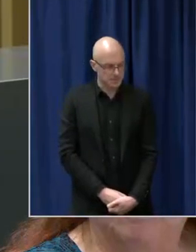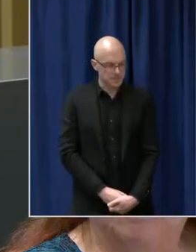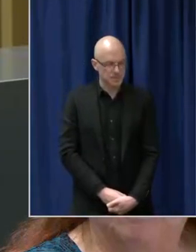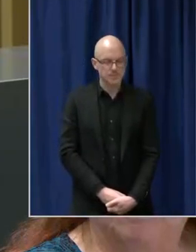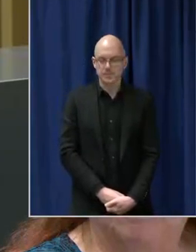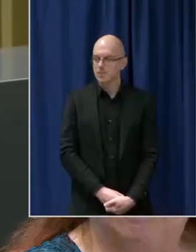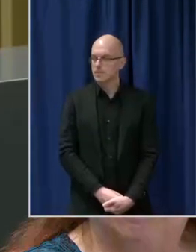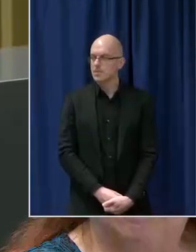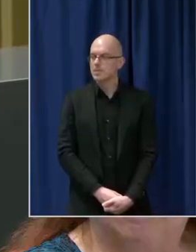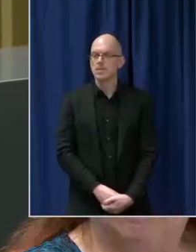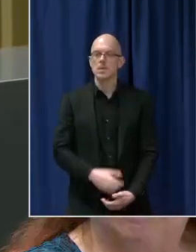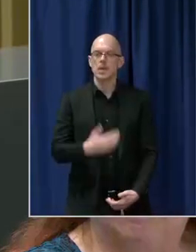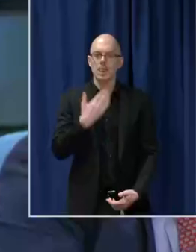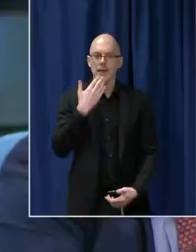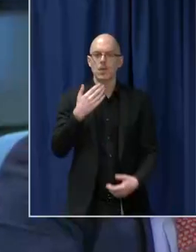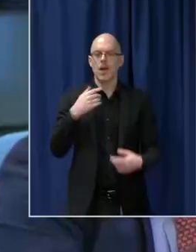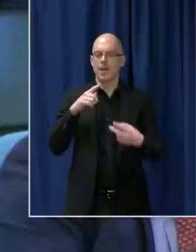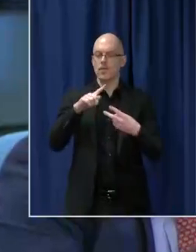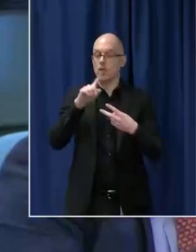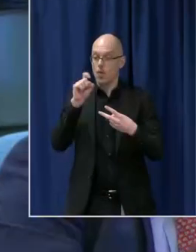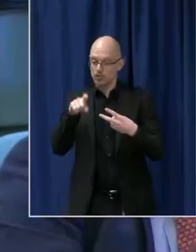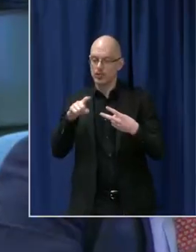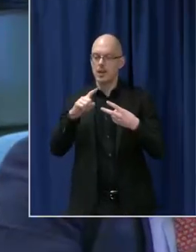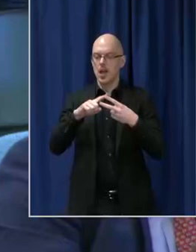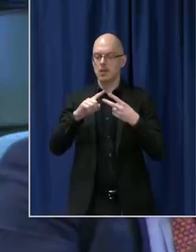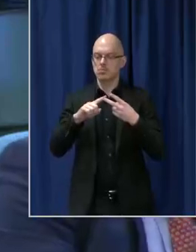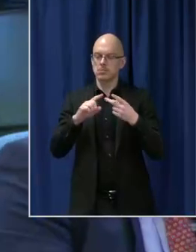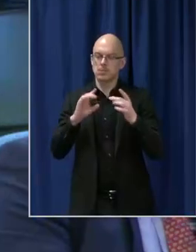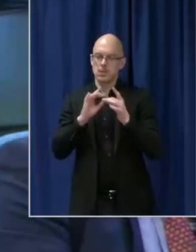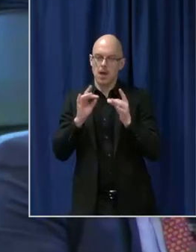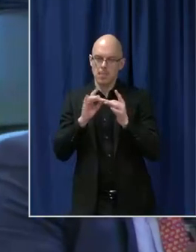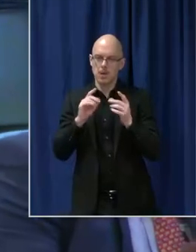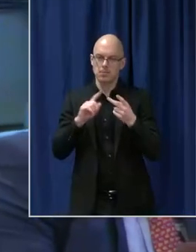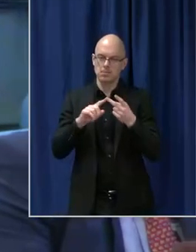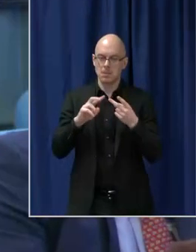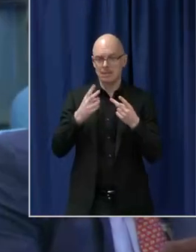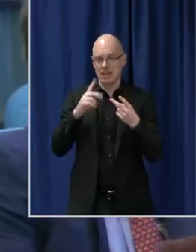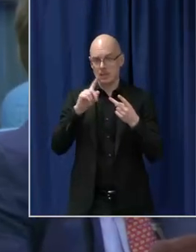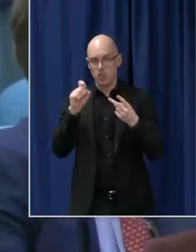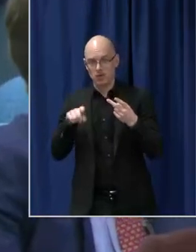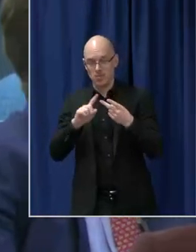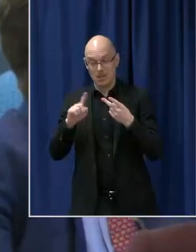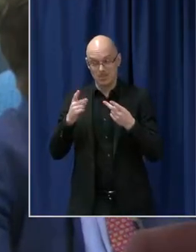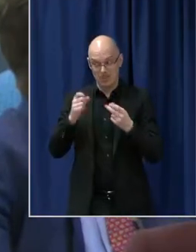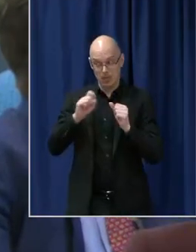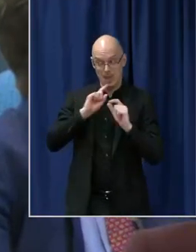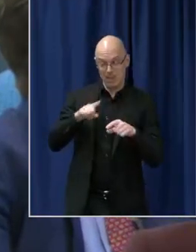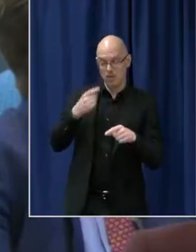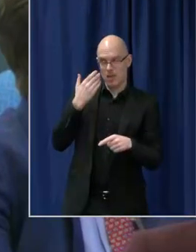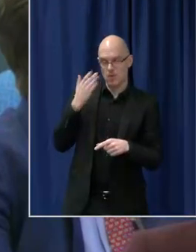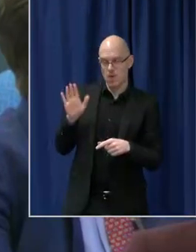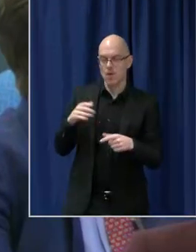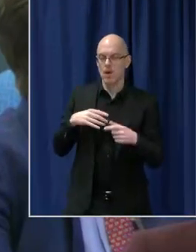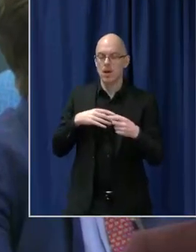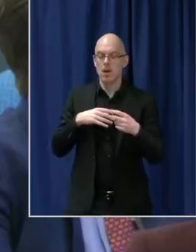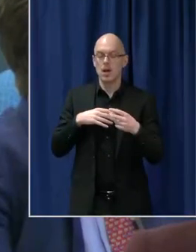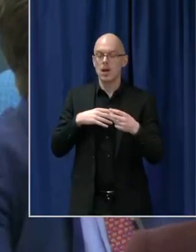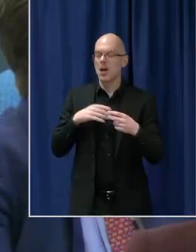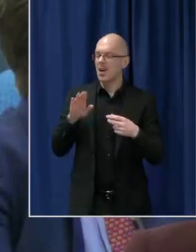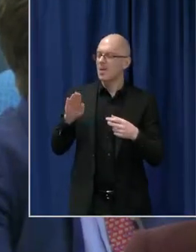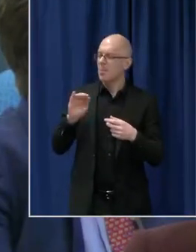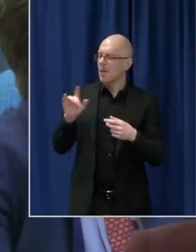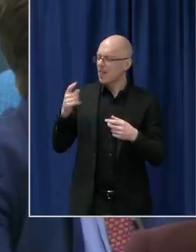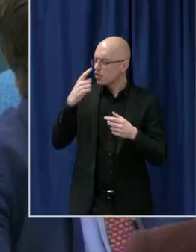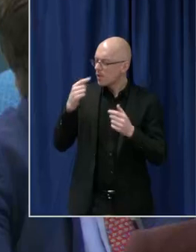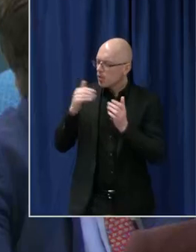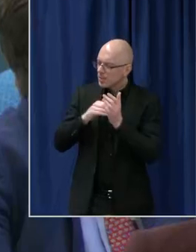Thank you. I have a question and a comment, I guess, or the second's a question too, although I'm not sure you're going to be able to answer it. Bill, I think that can you repeat